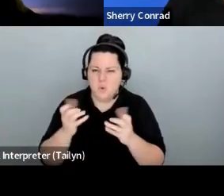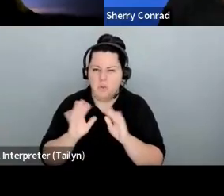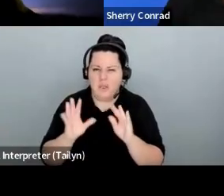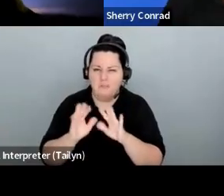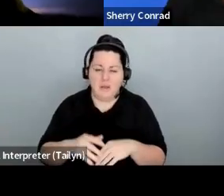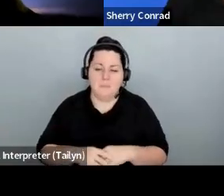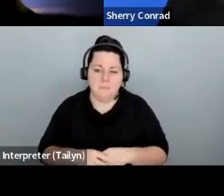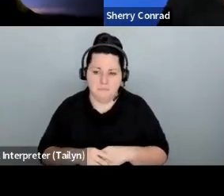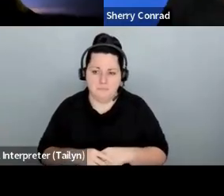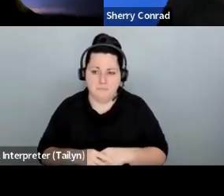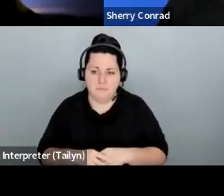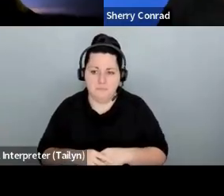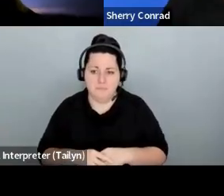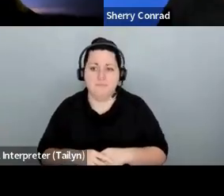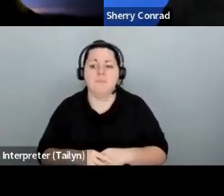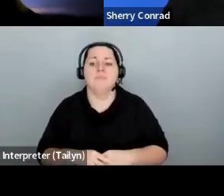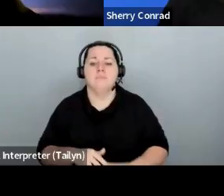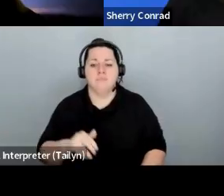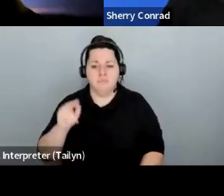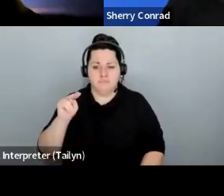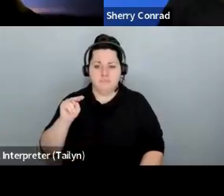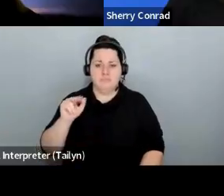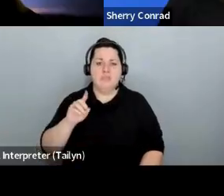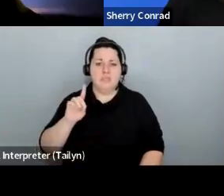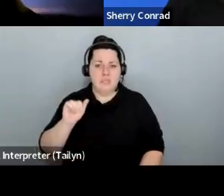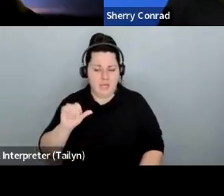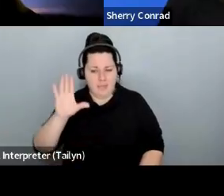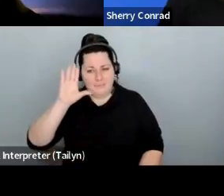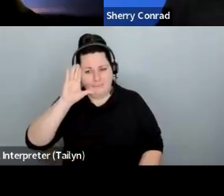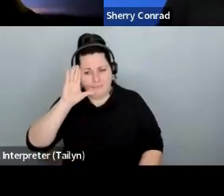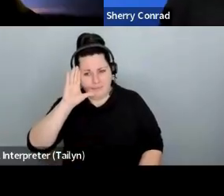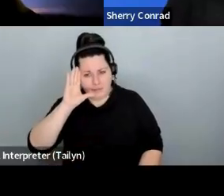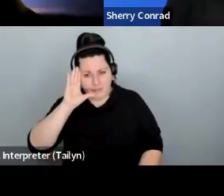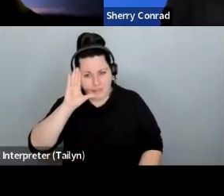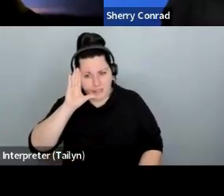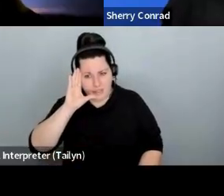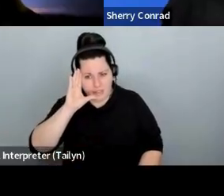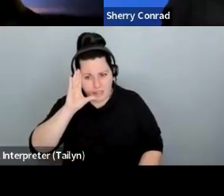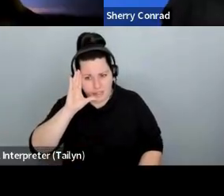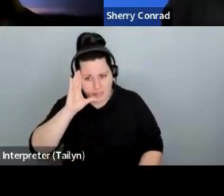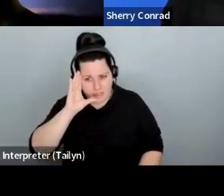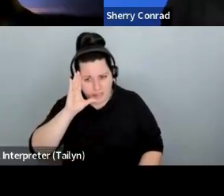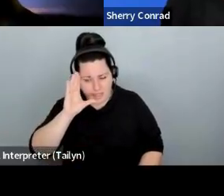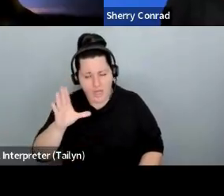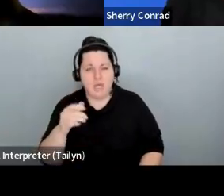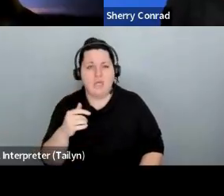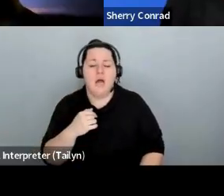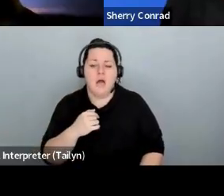clarification. Hi, Hi, Nana. I'm having problems